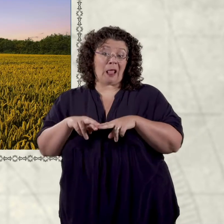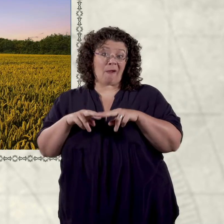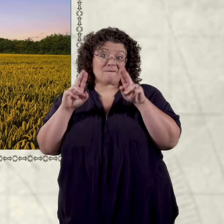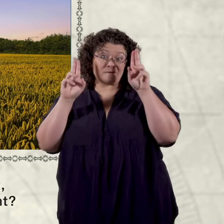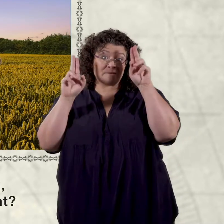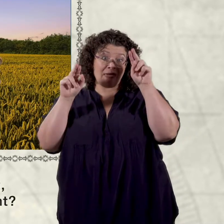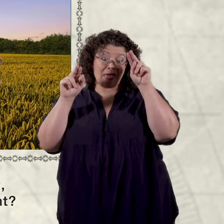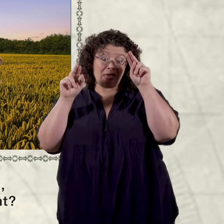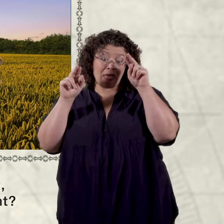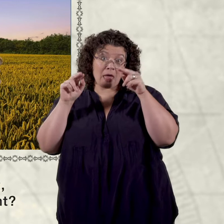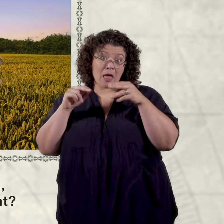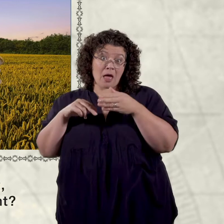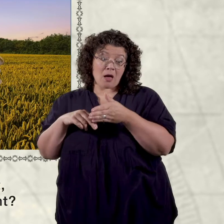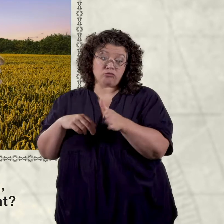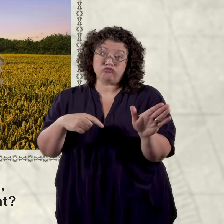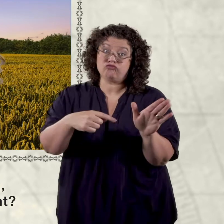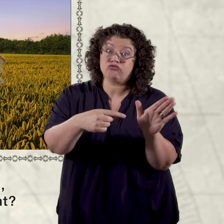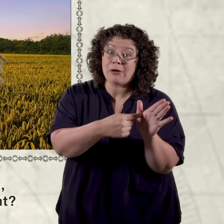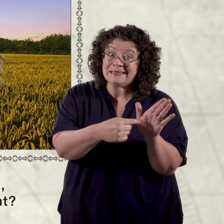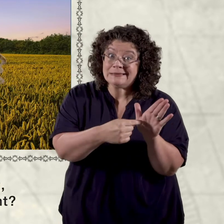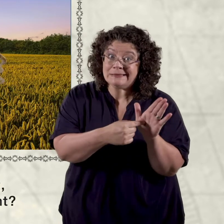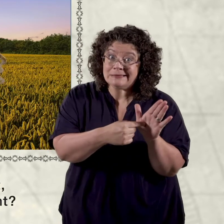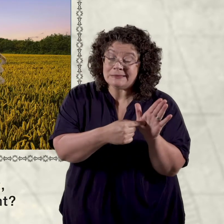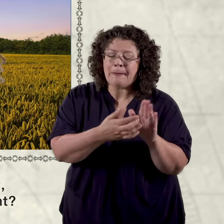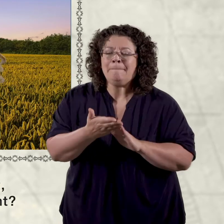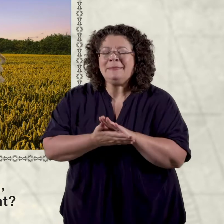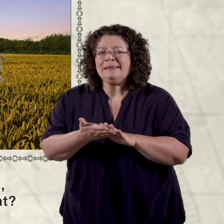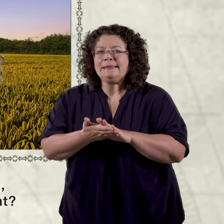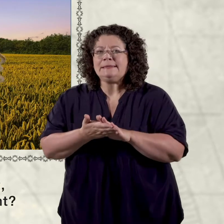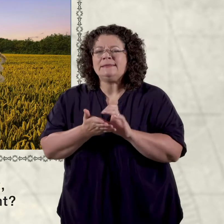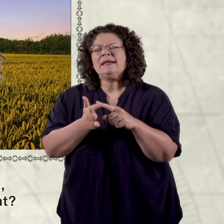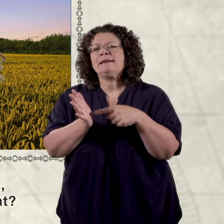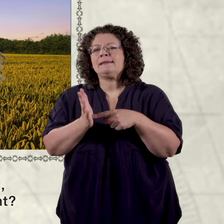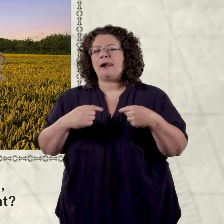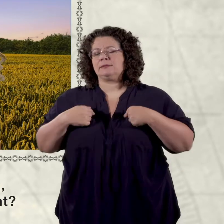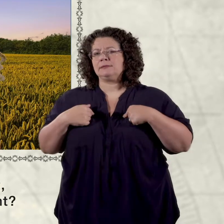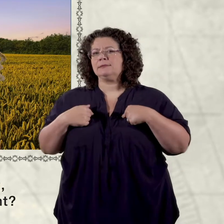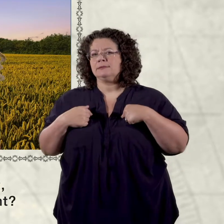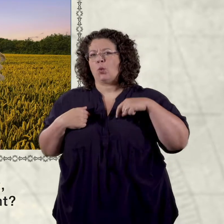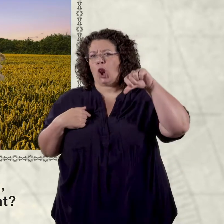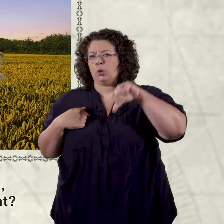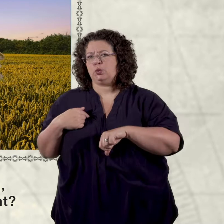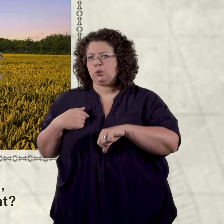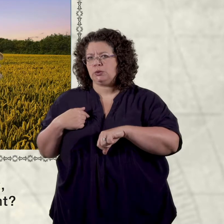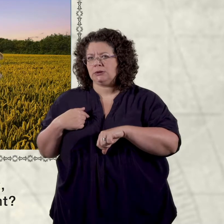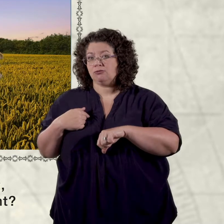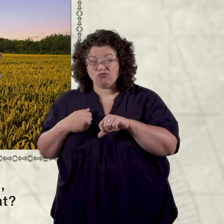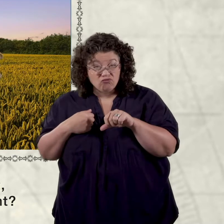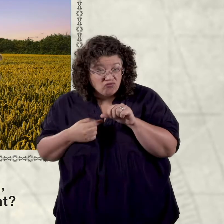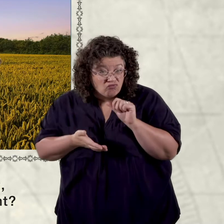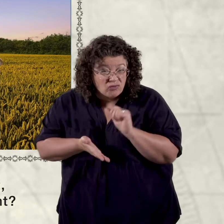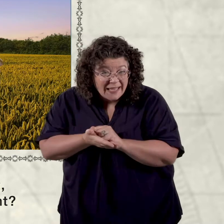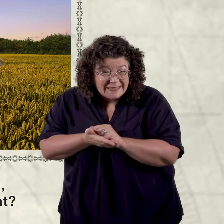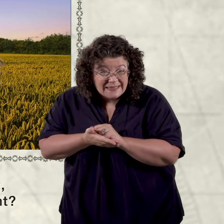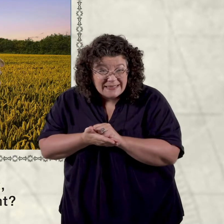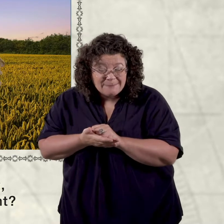But if the hare went to the right, we Celts would lose.